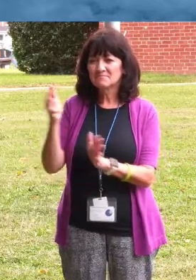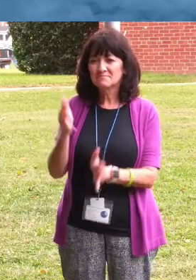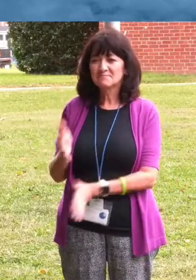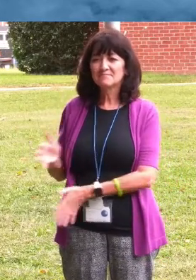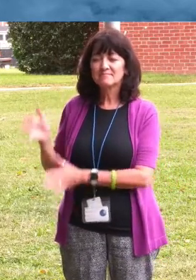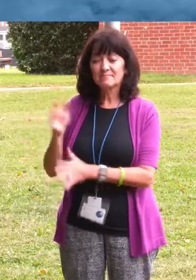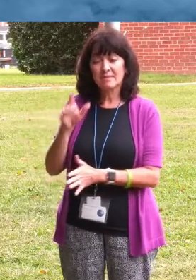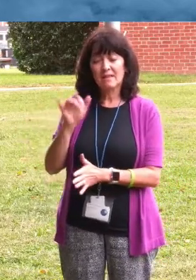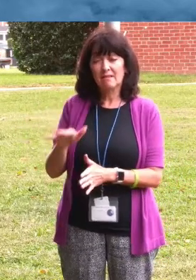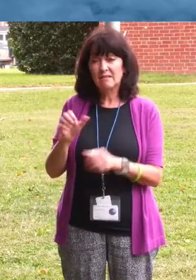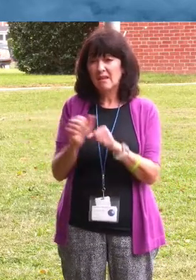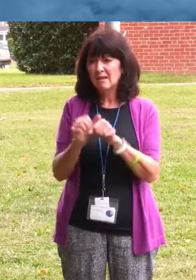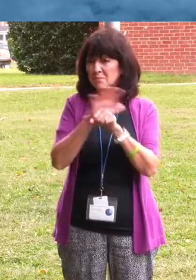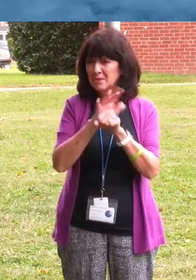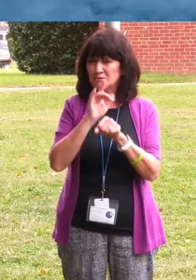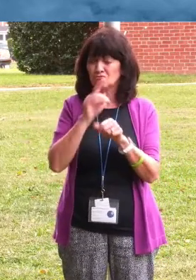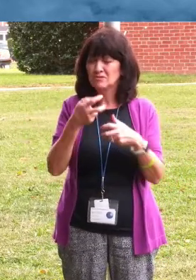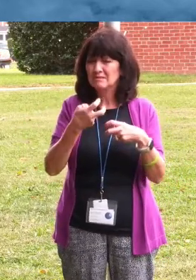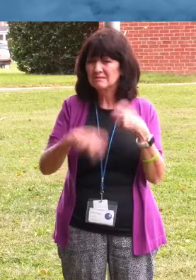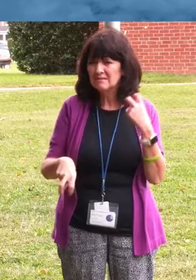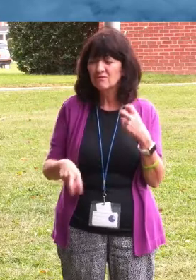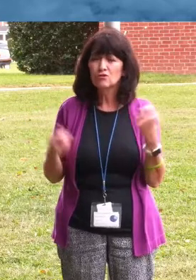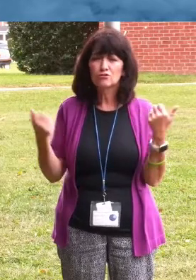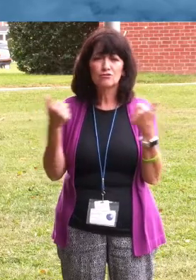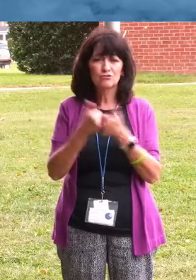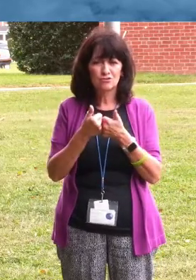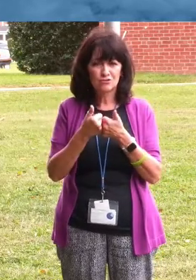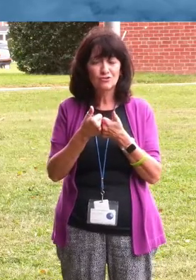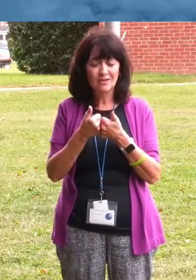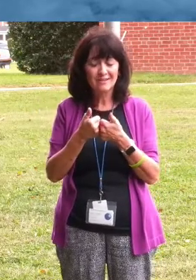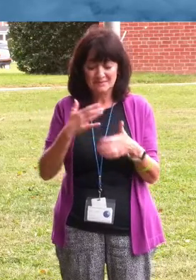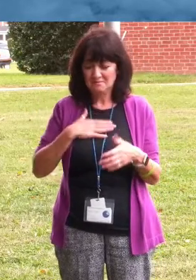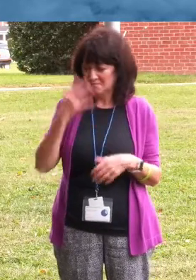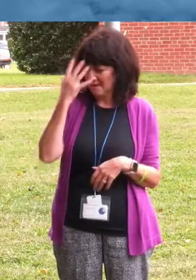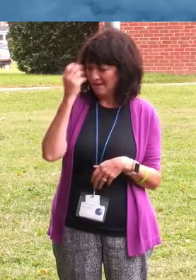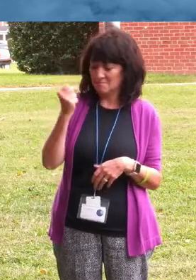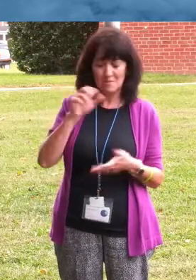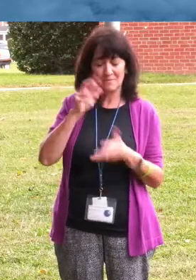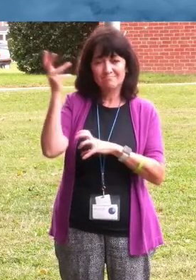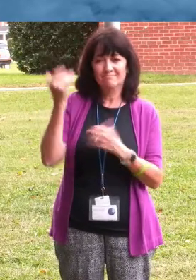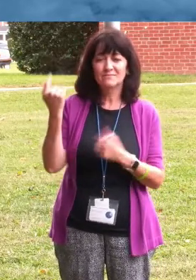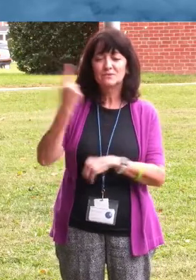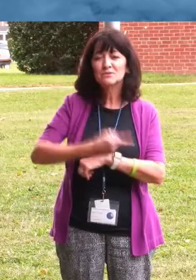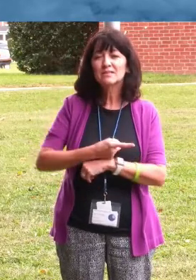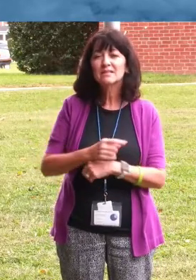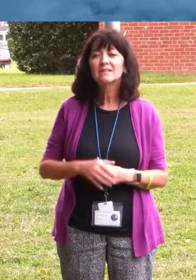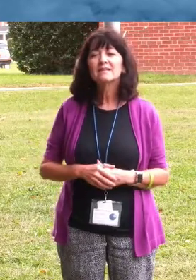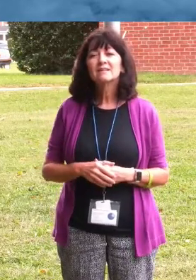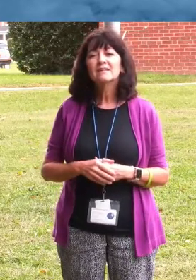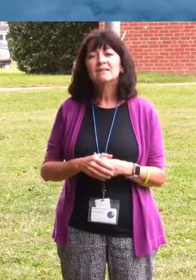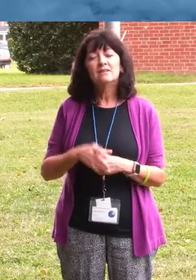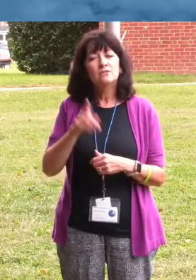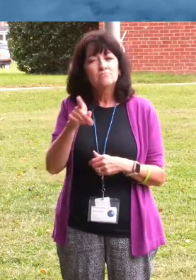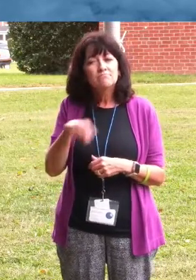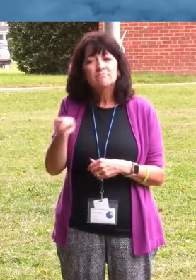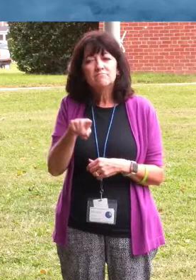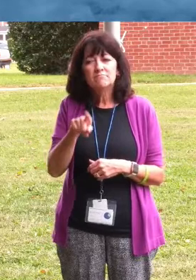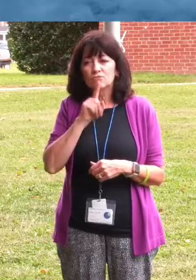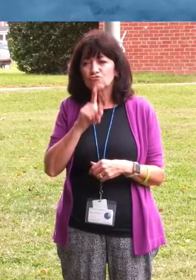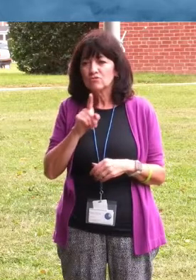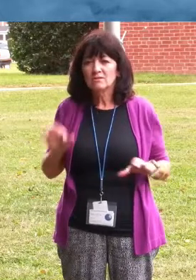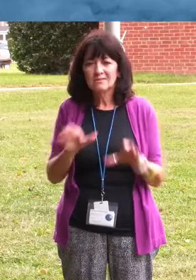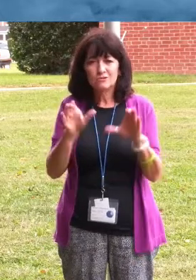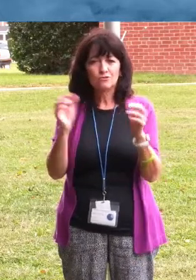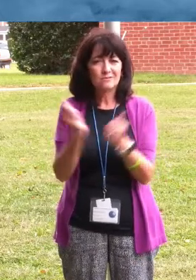The pandemic has been difficult and challenging, especially apparently on my memory today. But you all have done everything in your power,